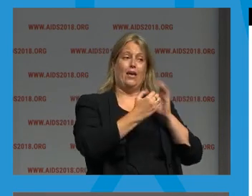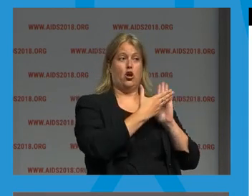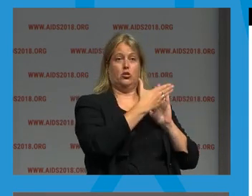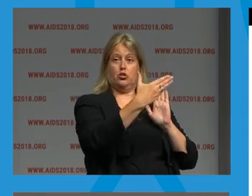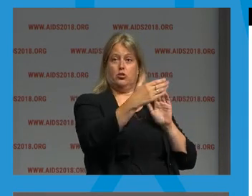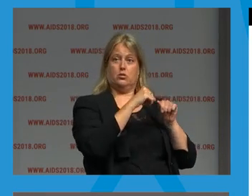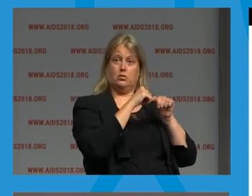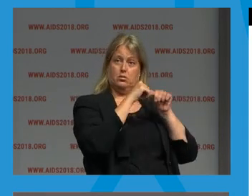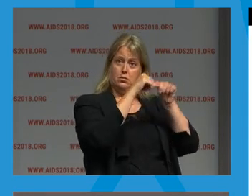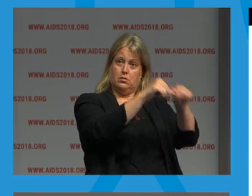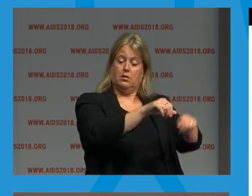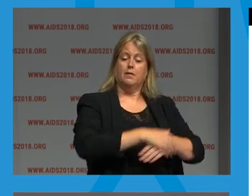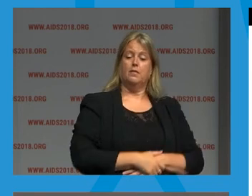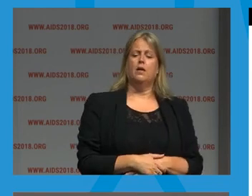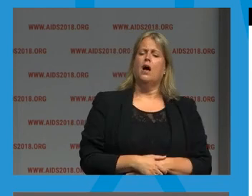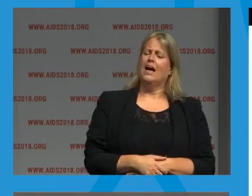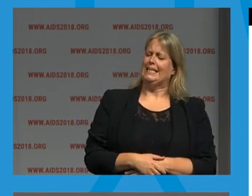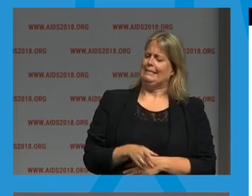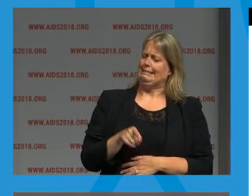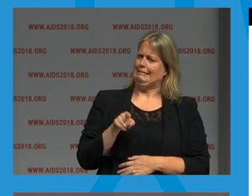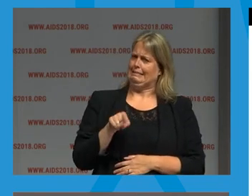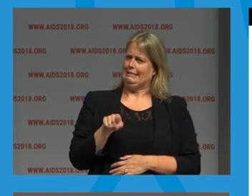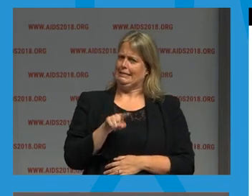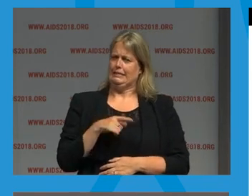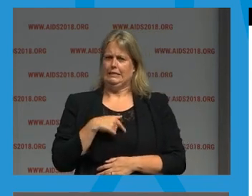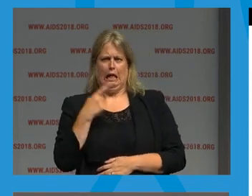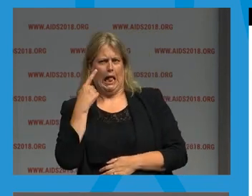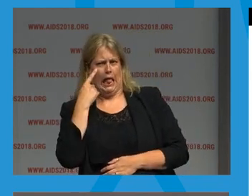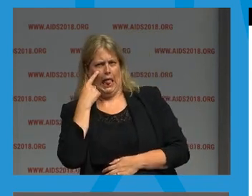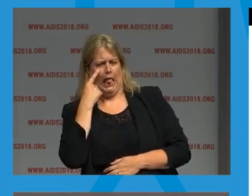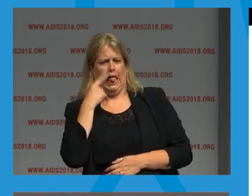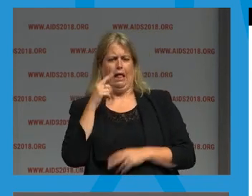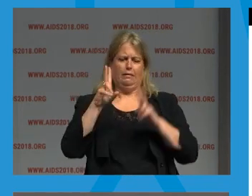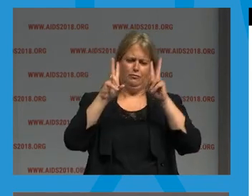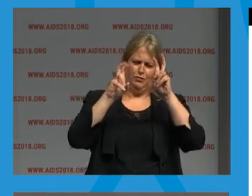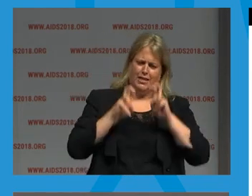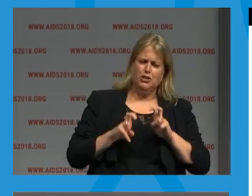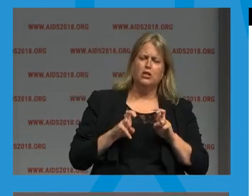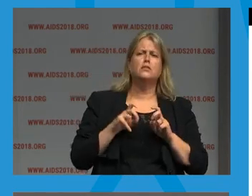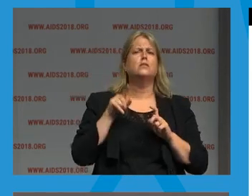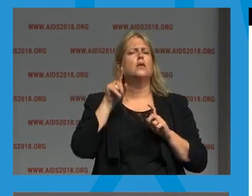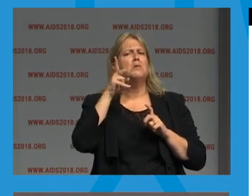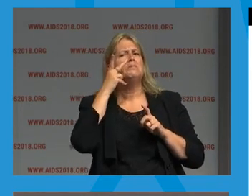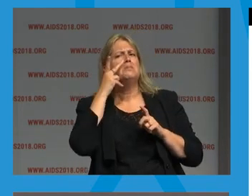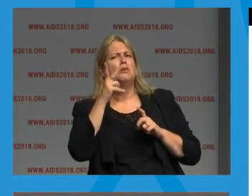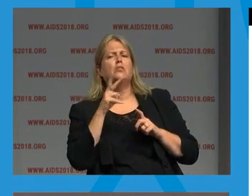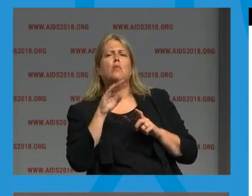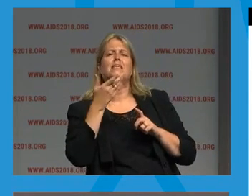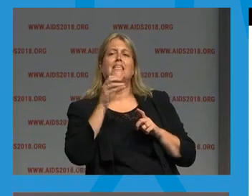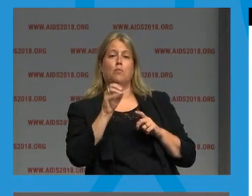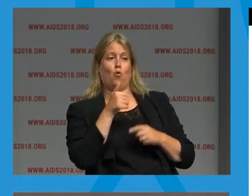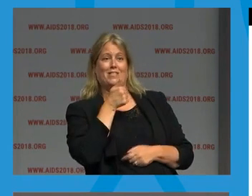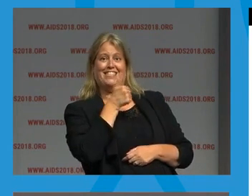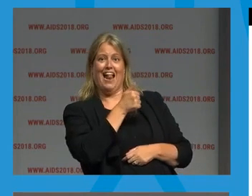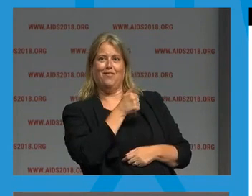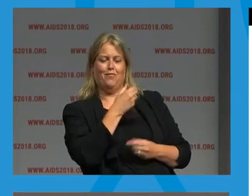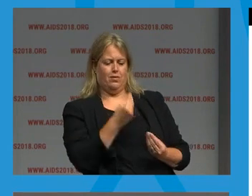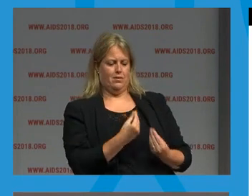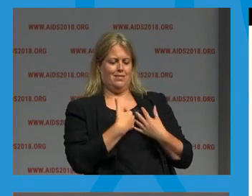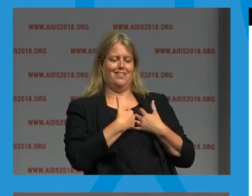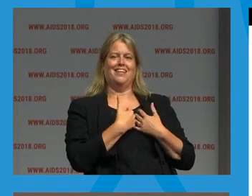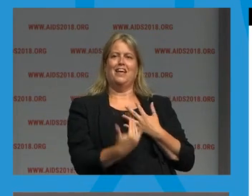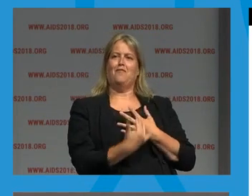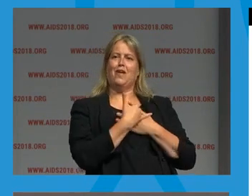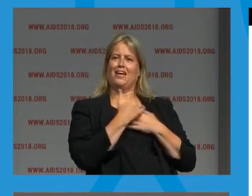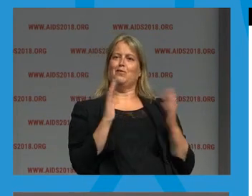the reasons why we have to be careful when we do studies that we take a look at what placebo itself could do. We went